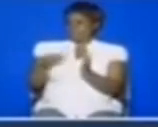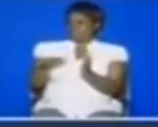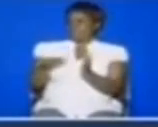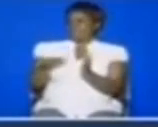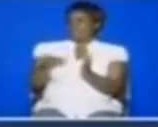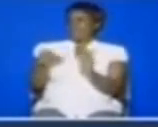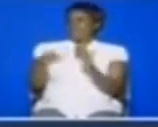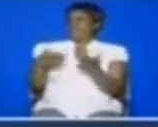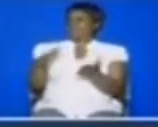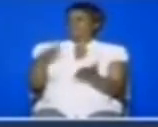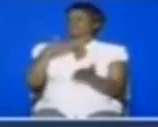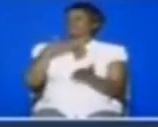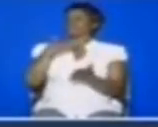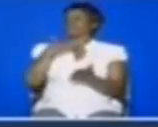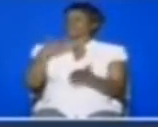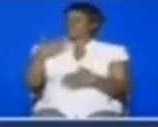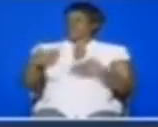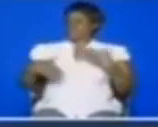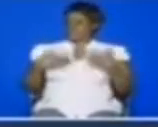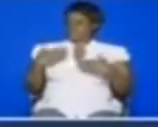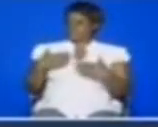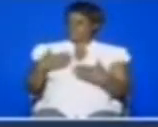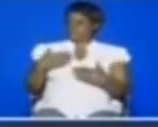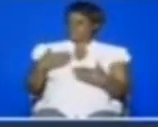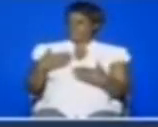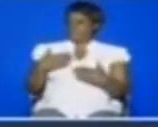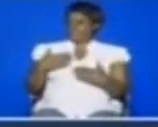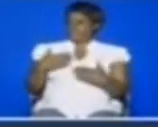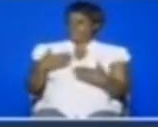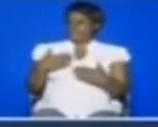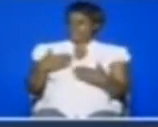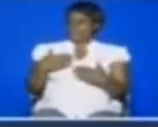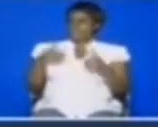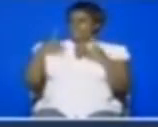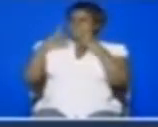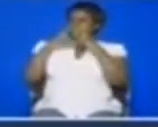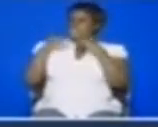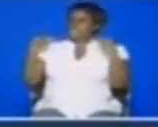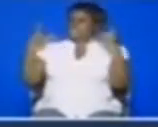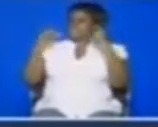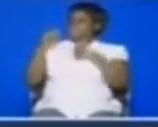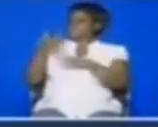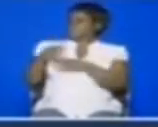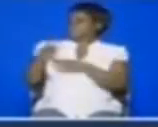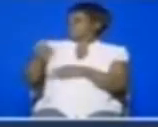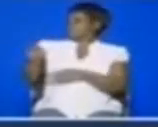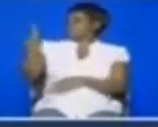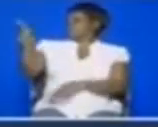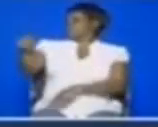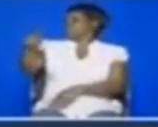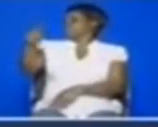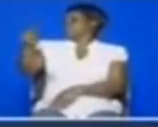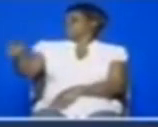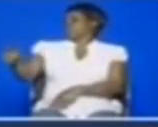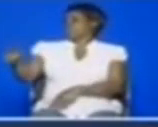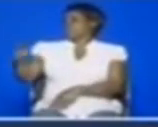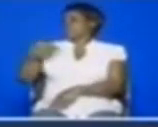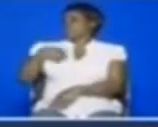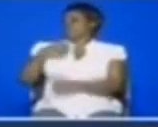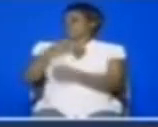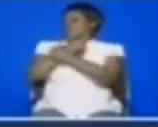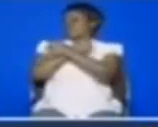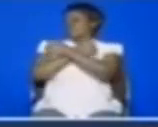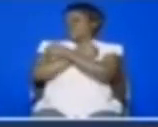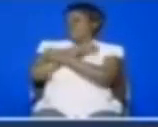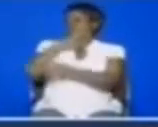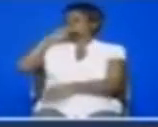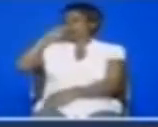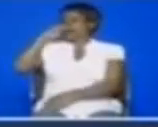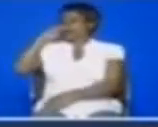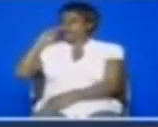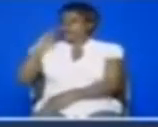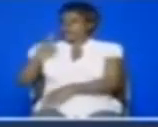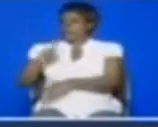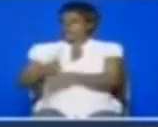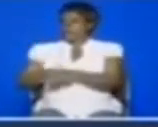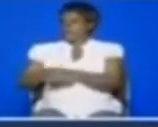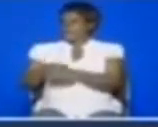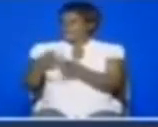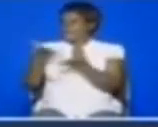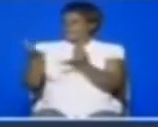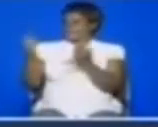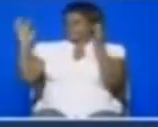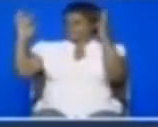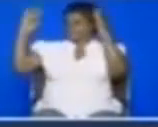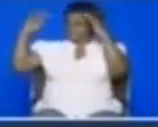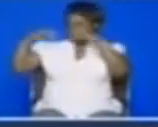this is how you want us to behave. Mm-hmm. We need to actually send out a message that this is not the way to behave. And I love that Musalia Mudavadi did that when we went on a